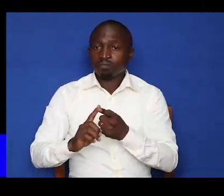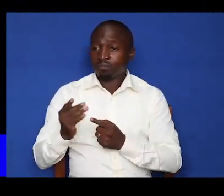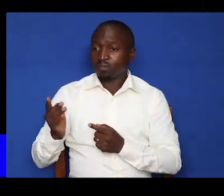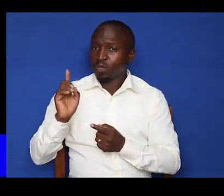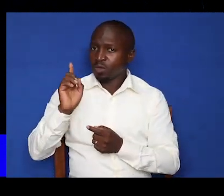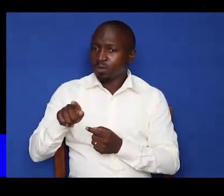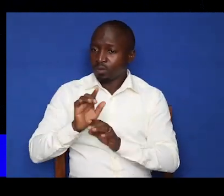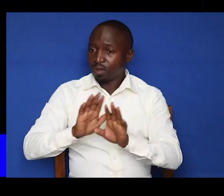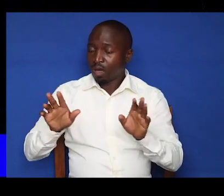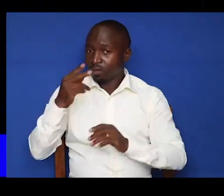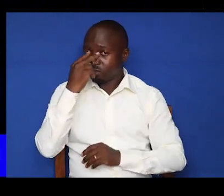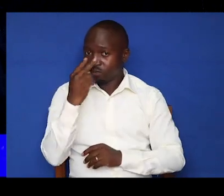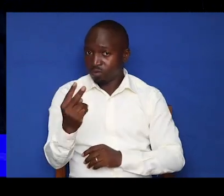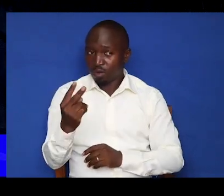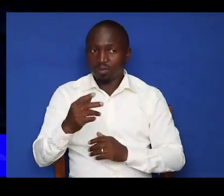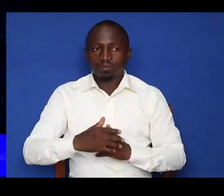We have already seen